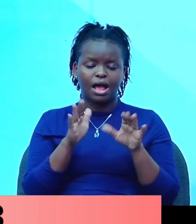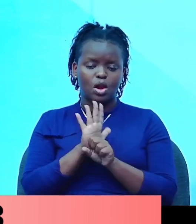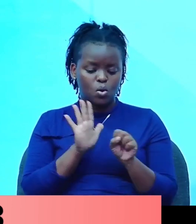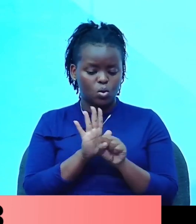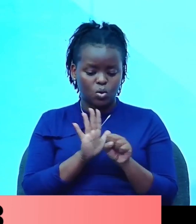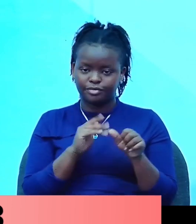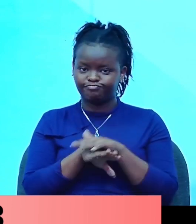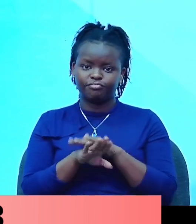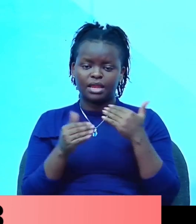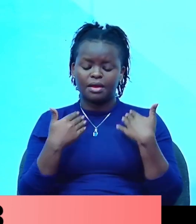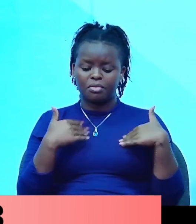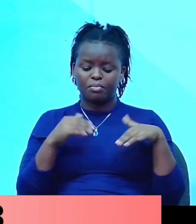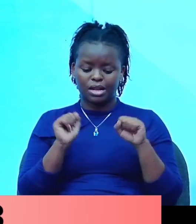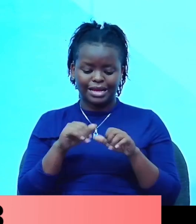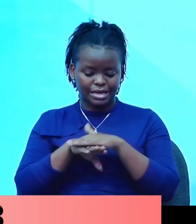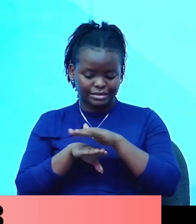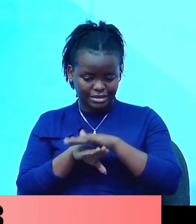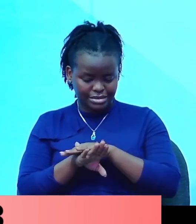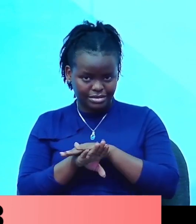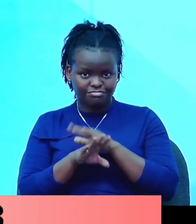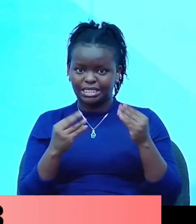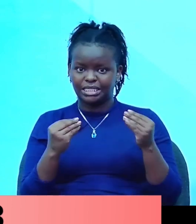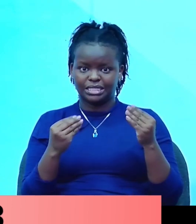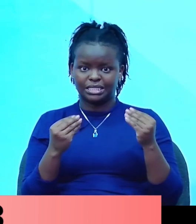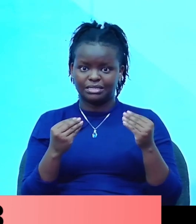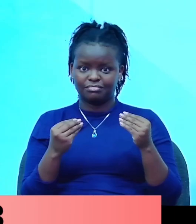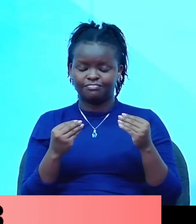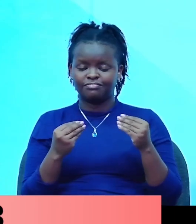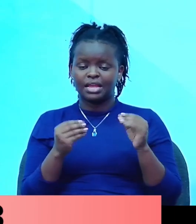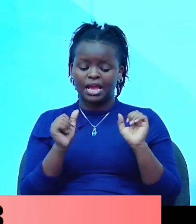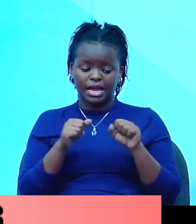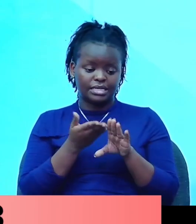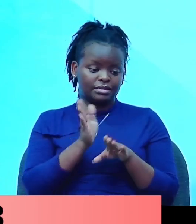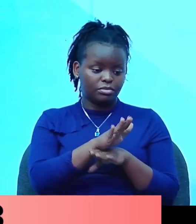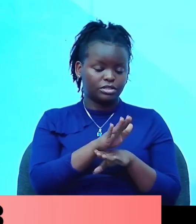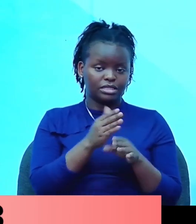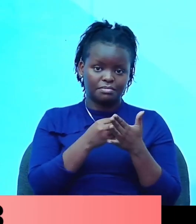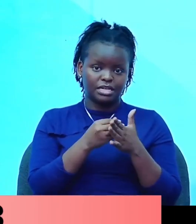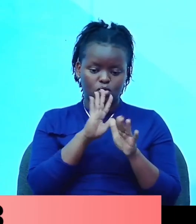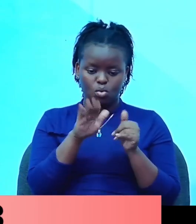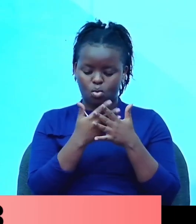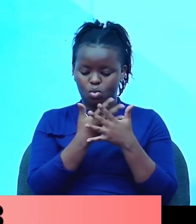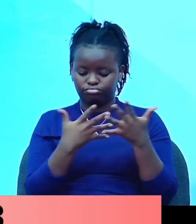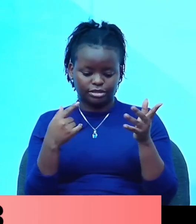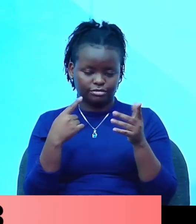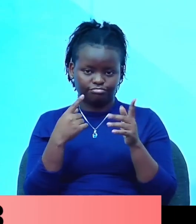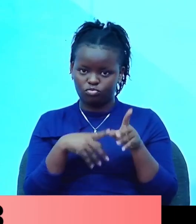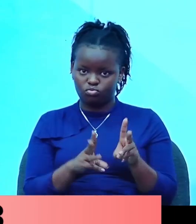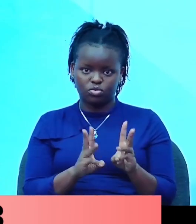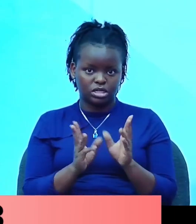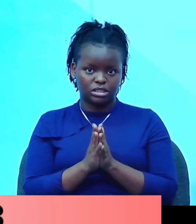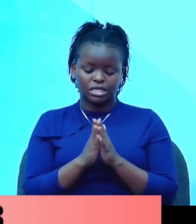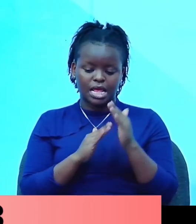access these financial tools quite a bit. So you can deposit money from all these platforms, as opposed to limiting to